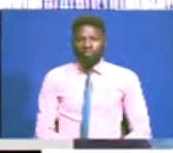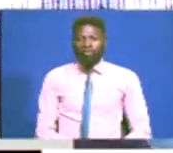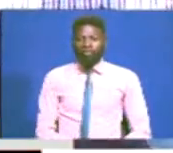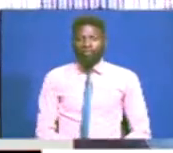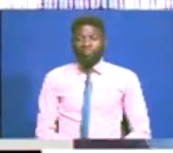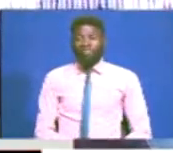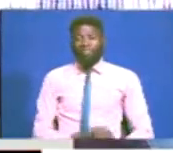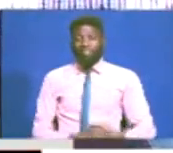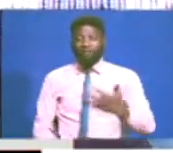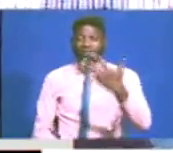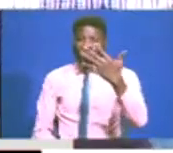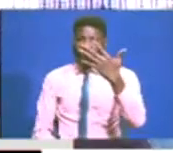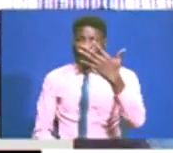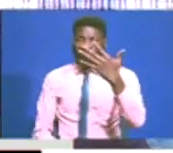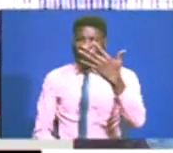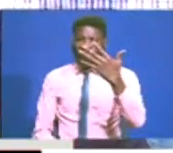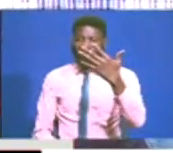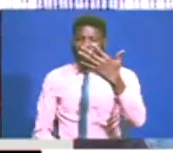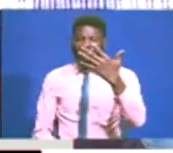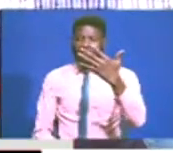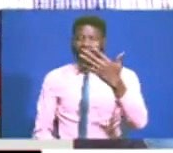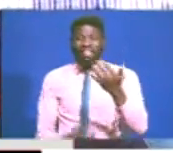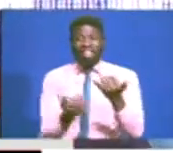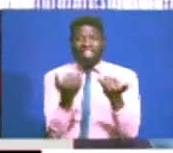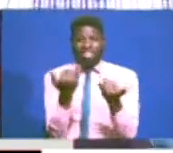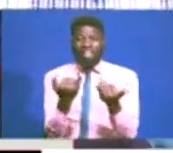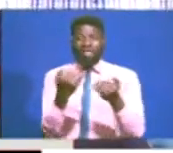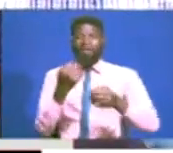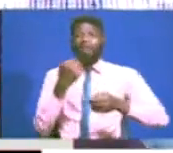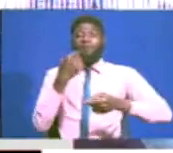Five, the ongoing process.